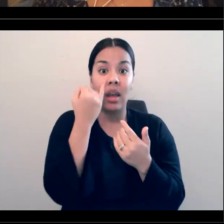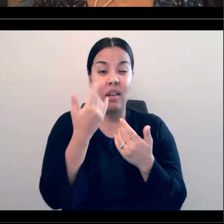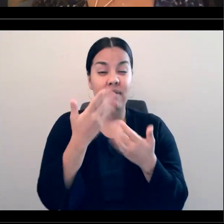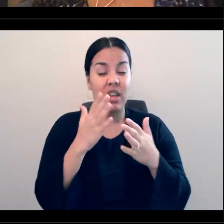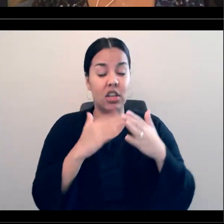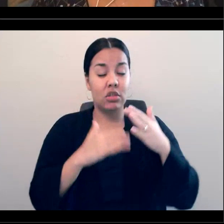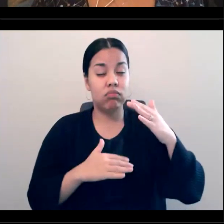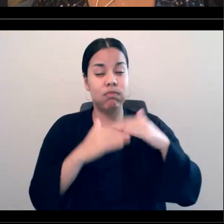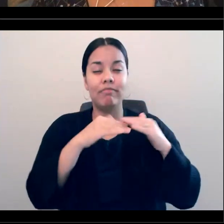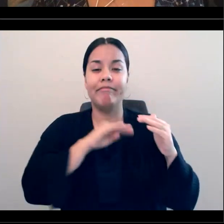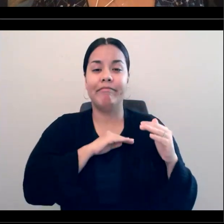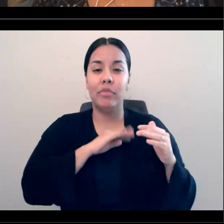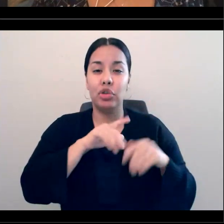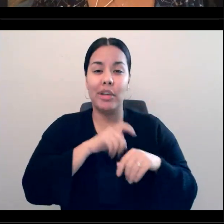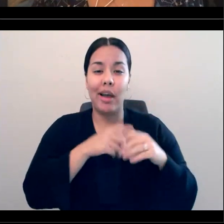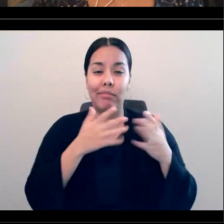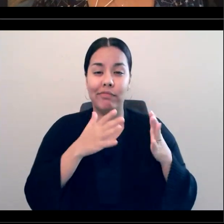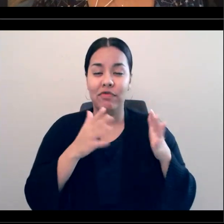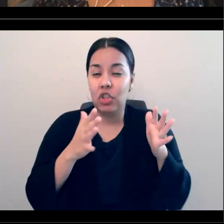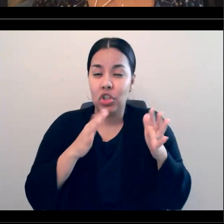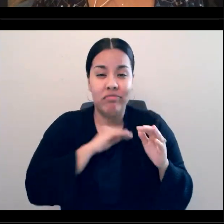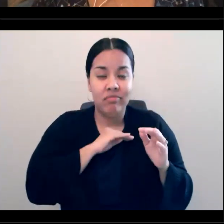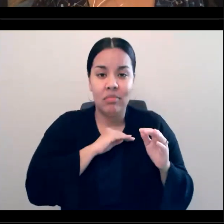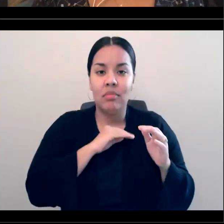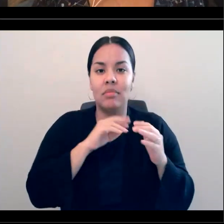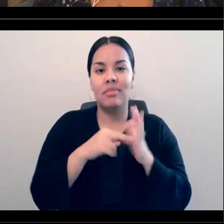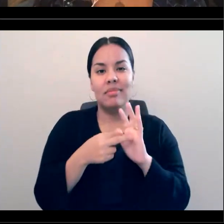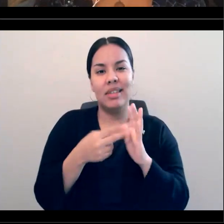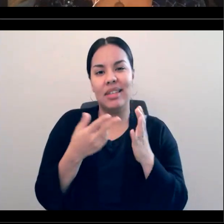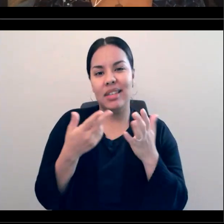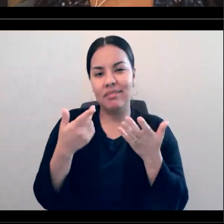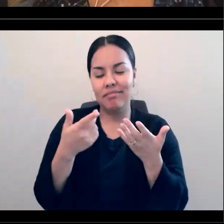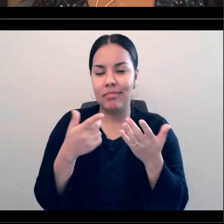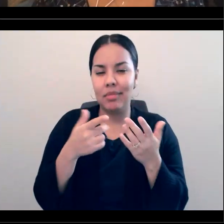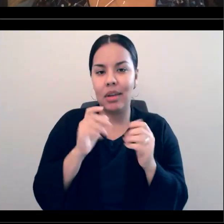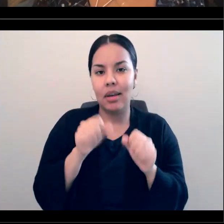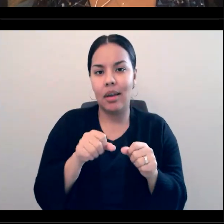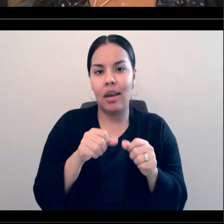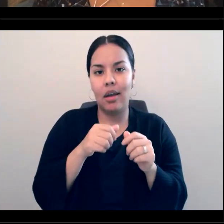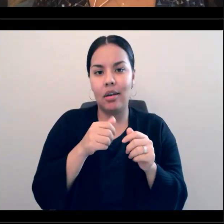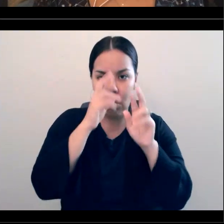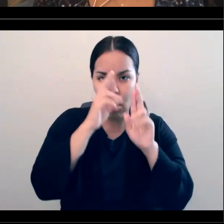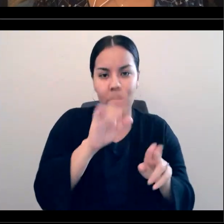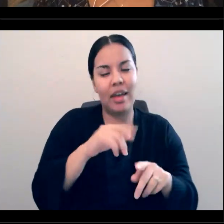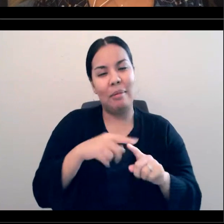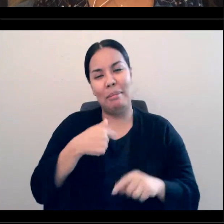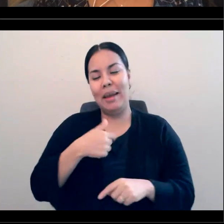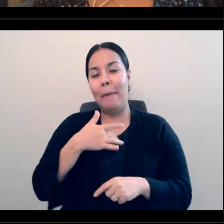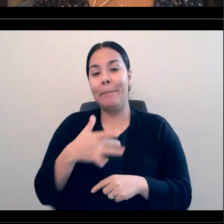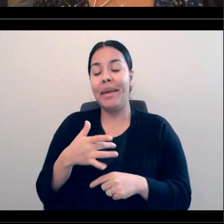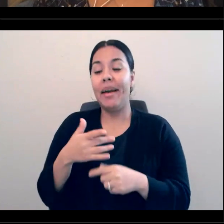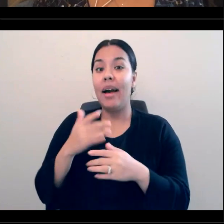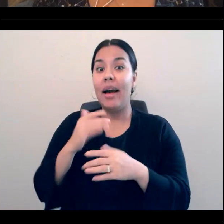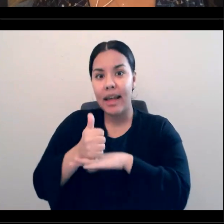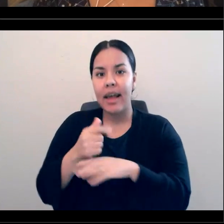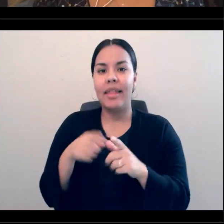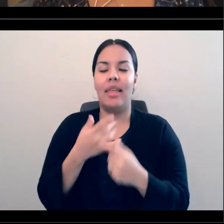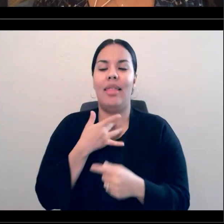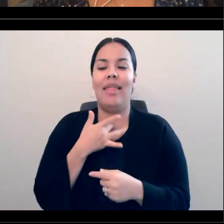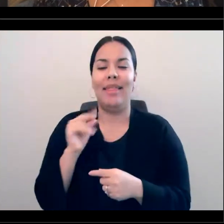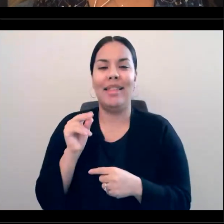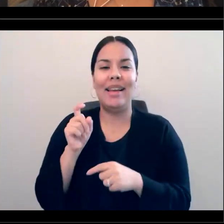say, just kidding, not this time. Go away. I need more time. But there are those kind of things, and you should always